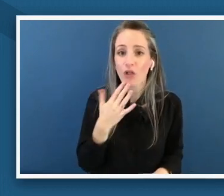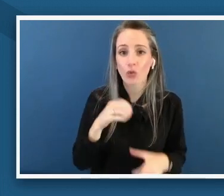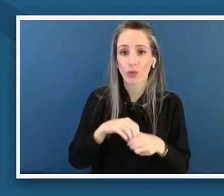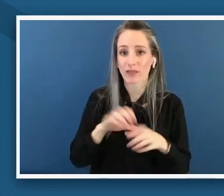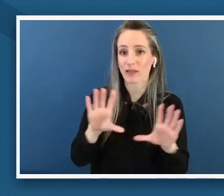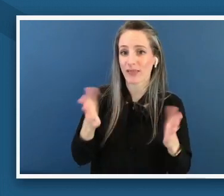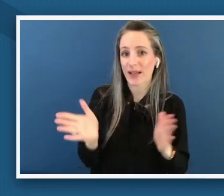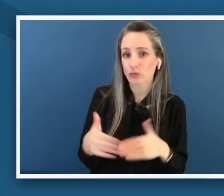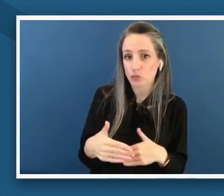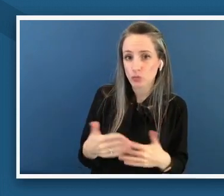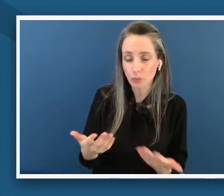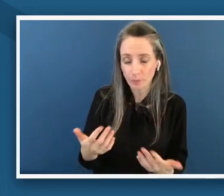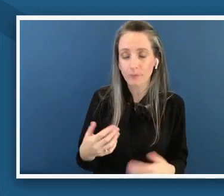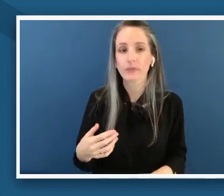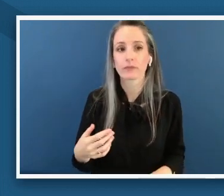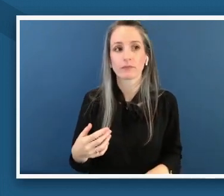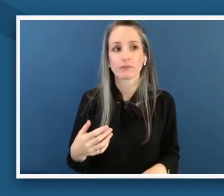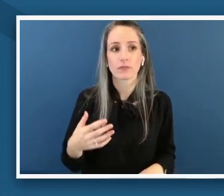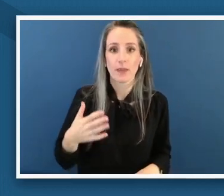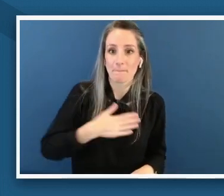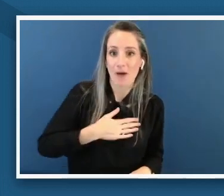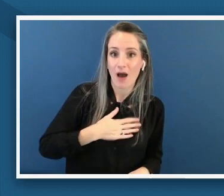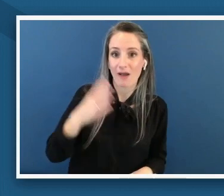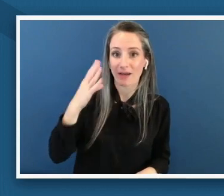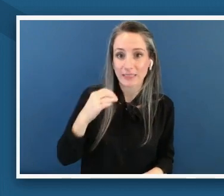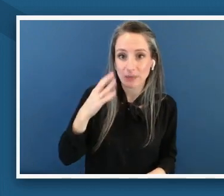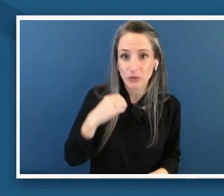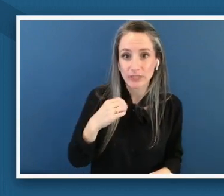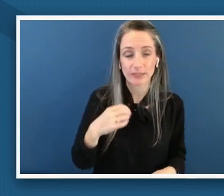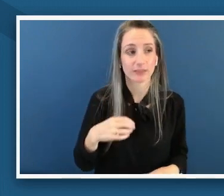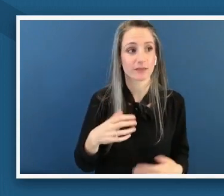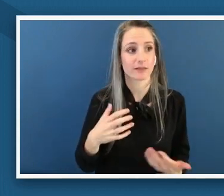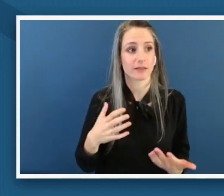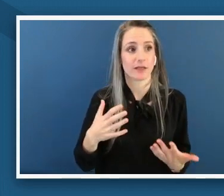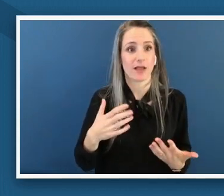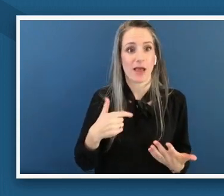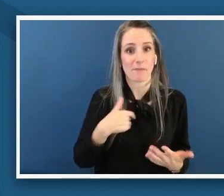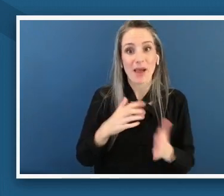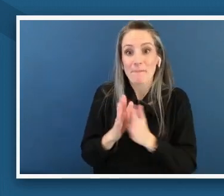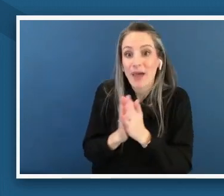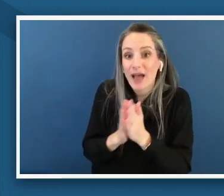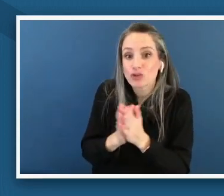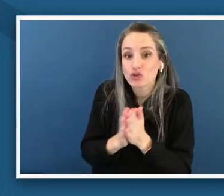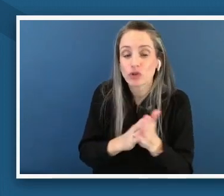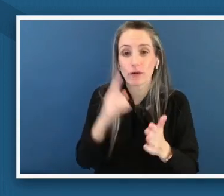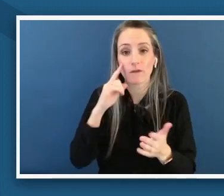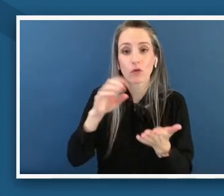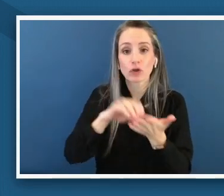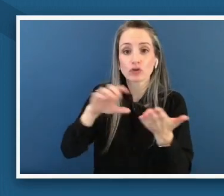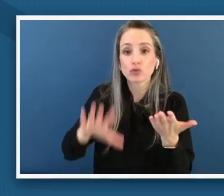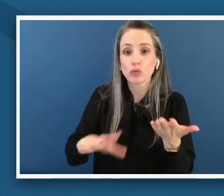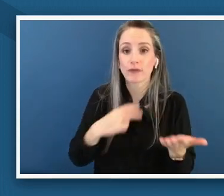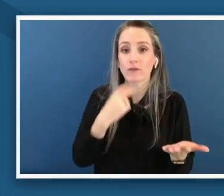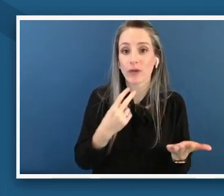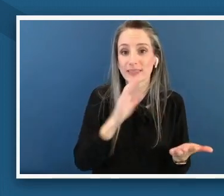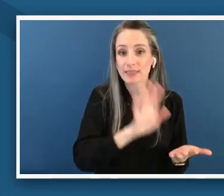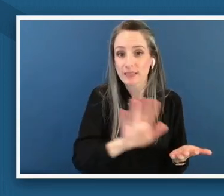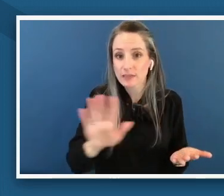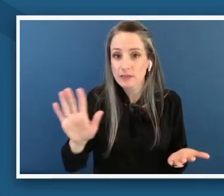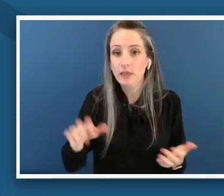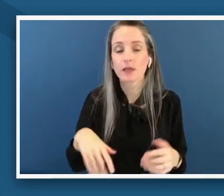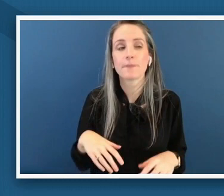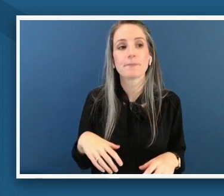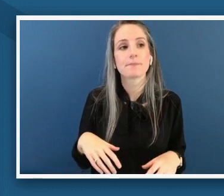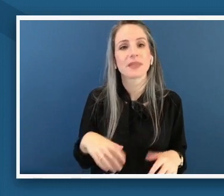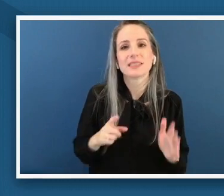for me and why I really am passionate about student voice is sometimes when my teachers